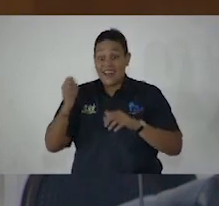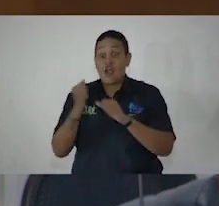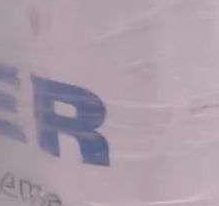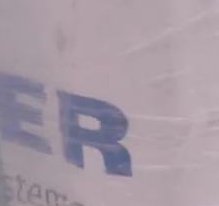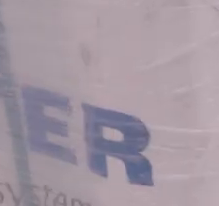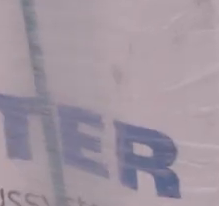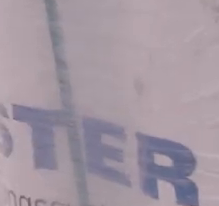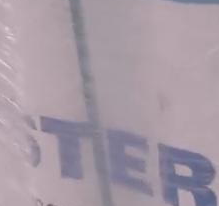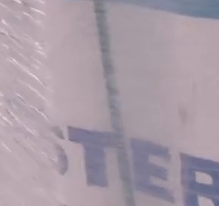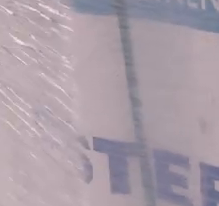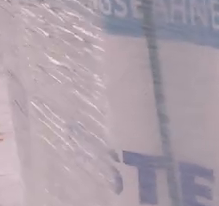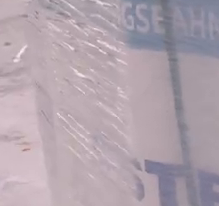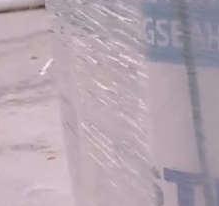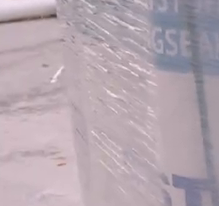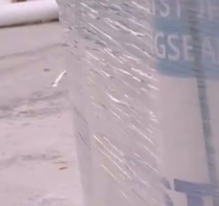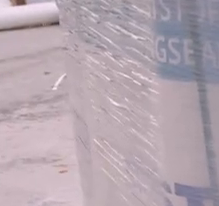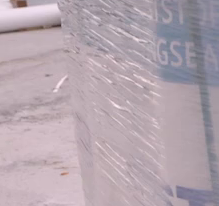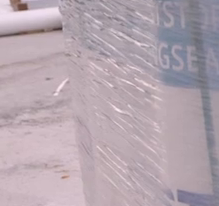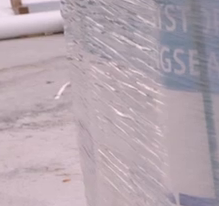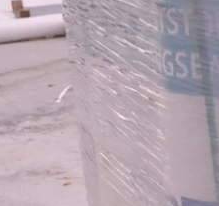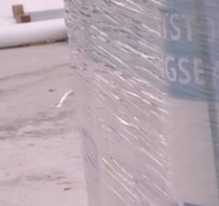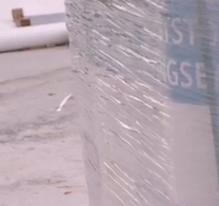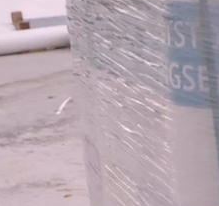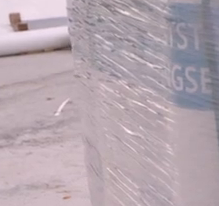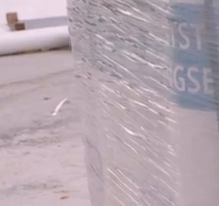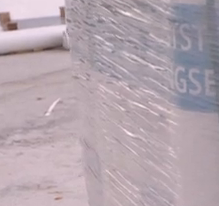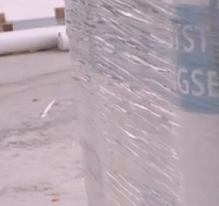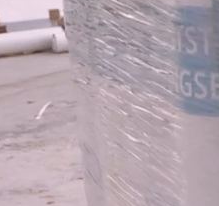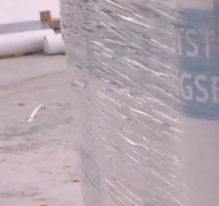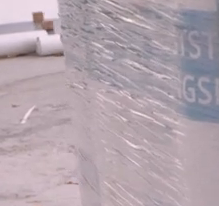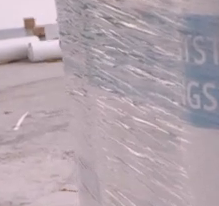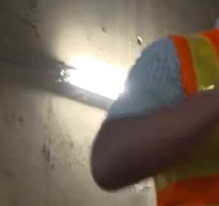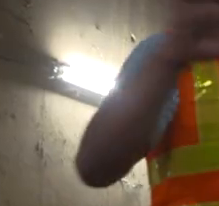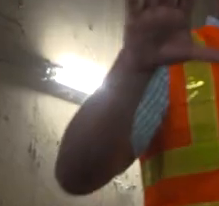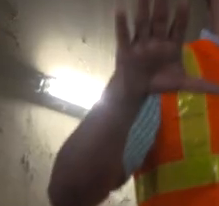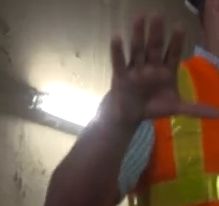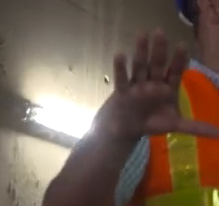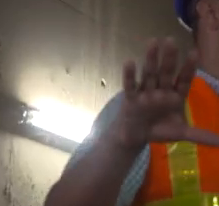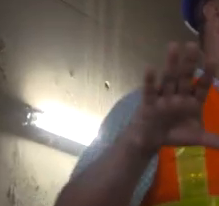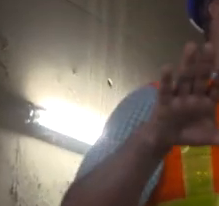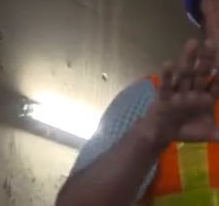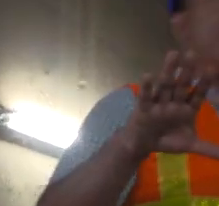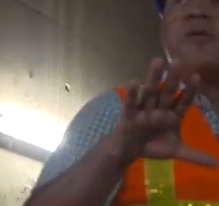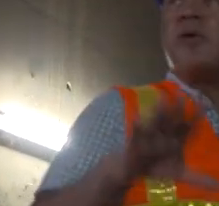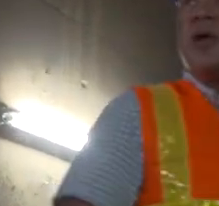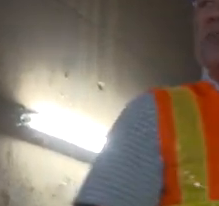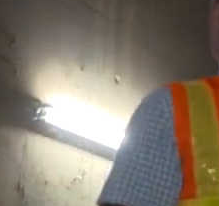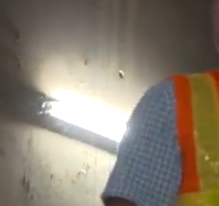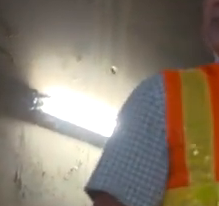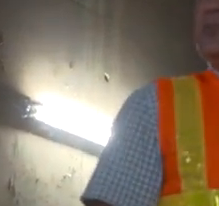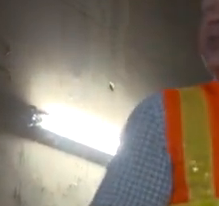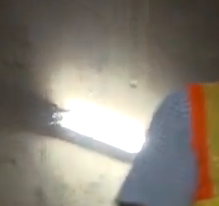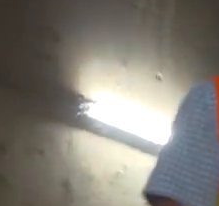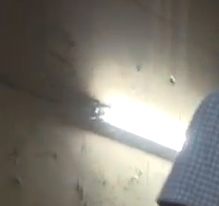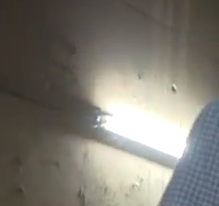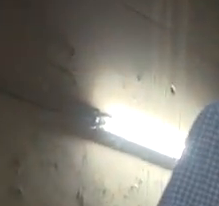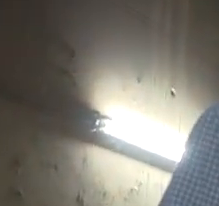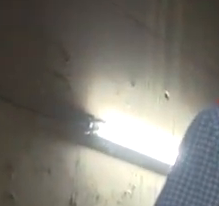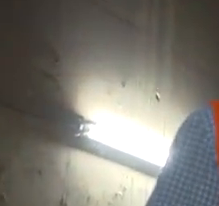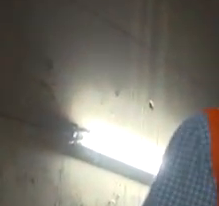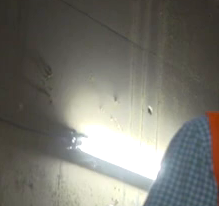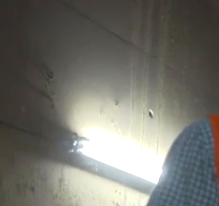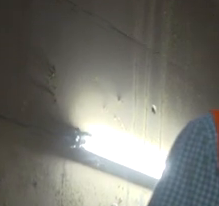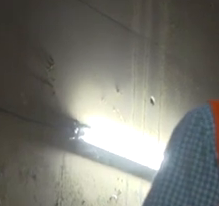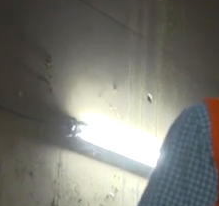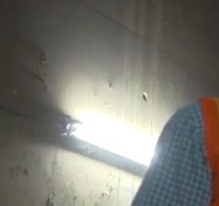mold, based on lack of maintenance for probably 2 decades before that, Mr. Speaker, this government decided to address